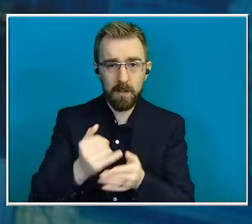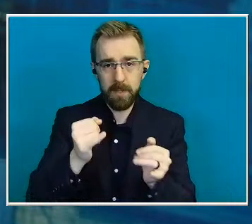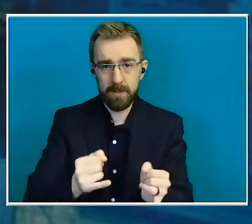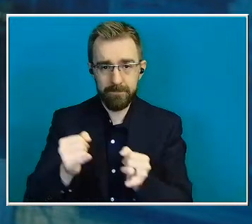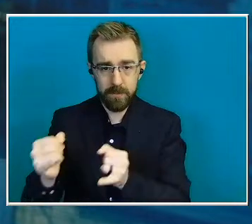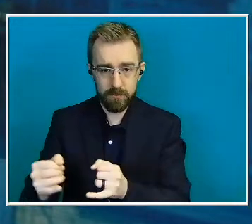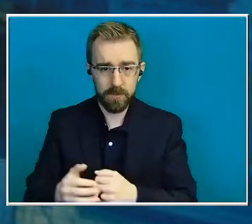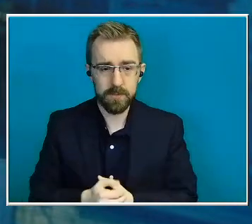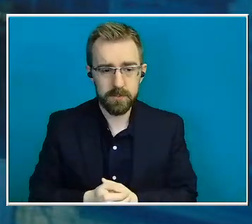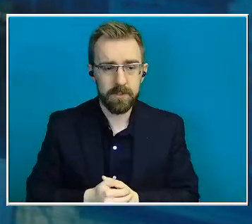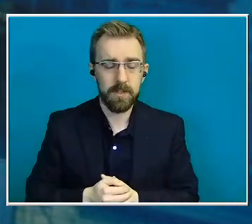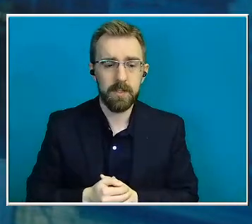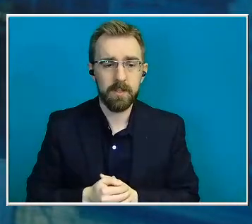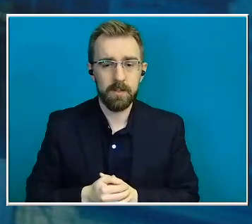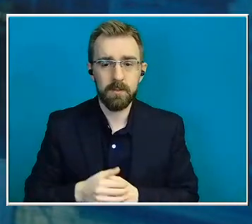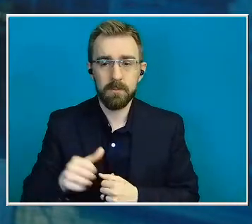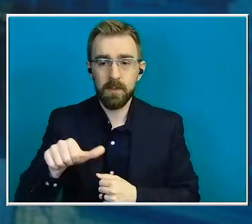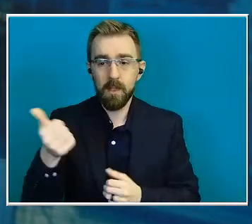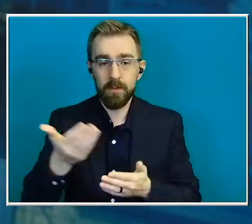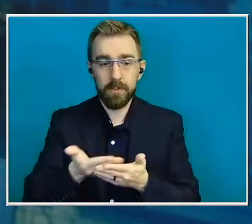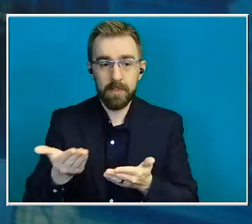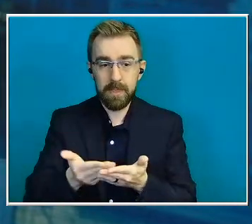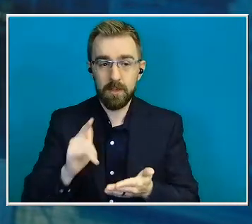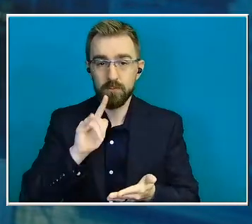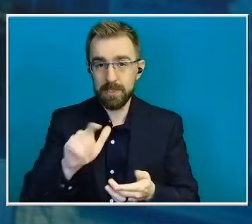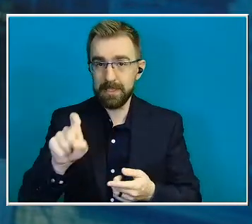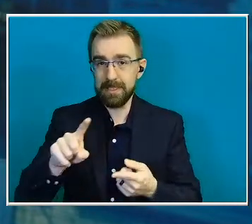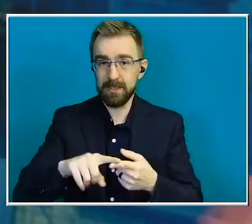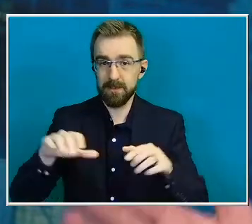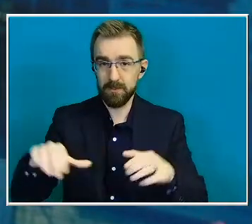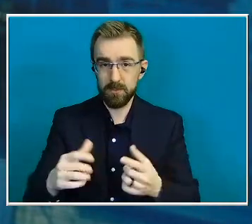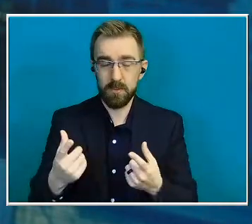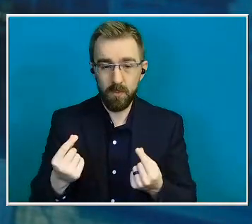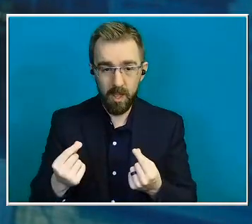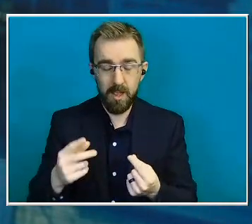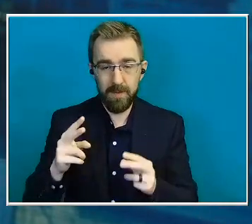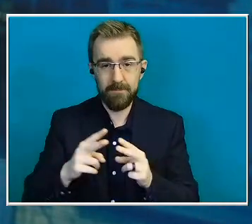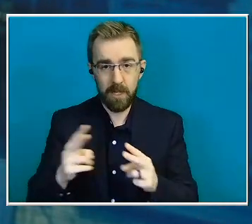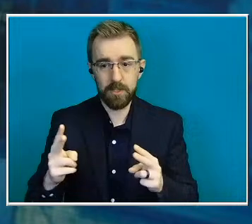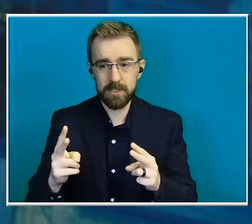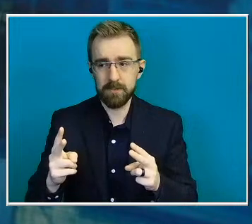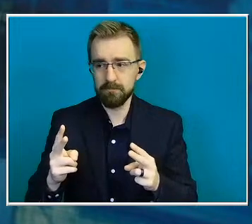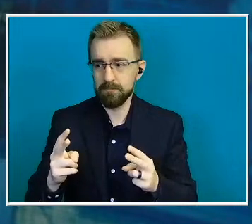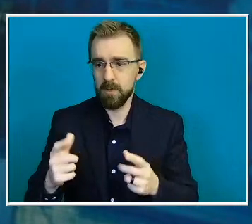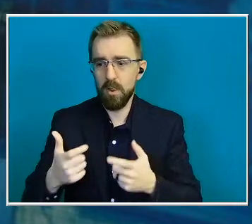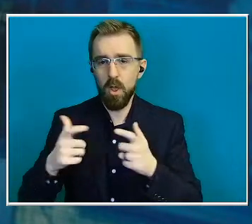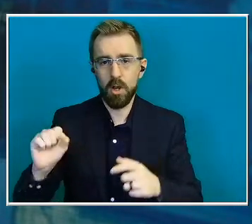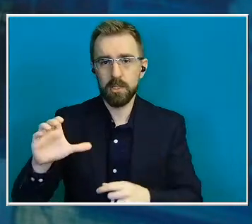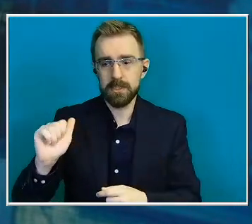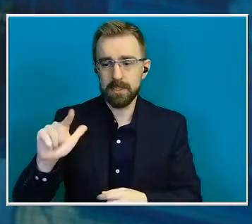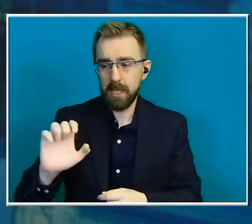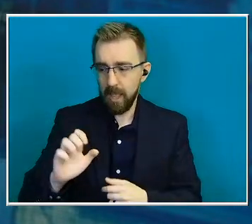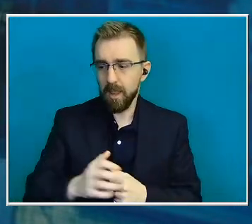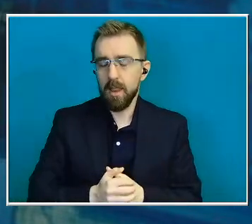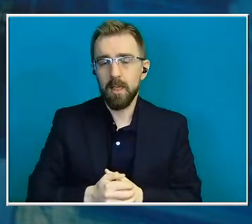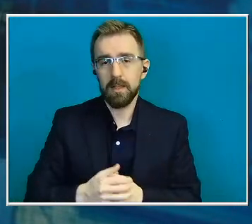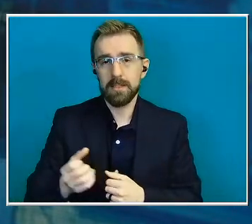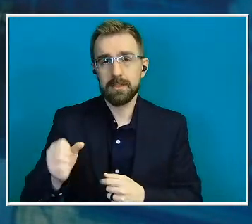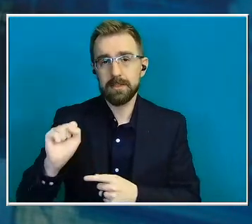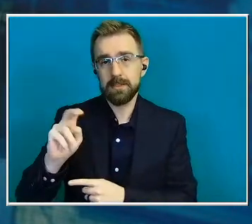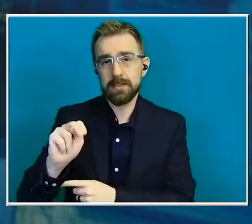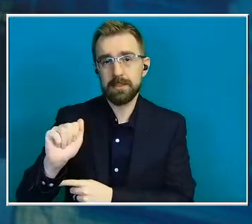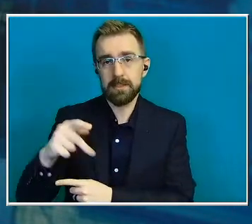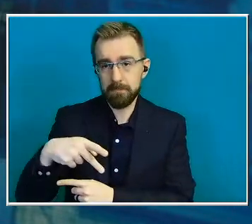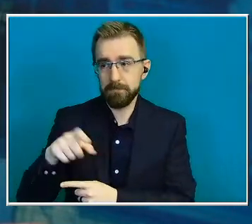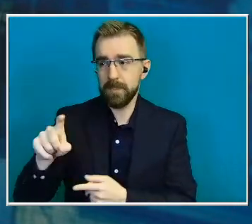But the other thing that really needs to be done at a very much larger scale is SNAP. They need to increase the